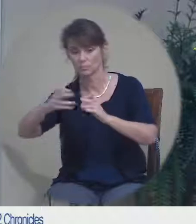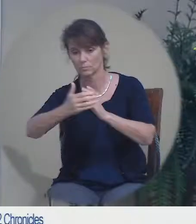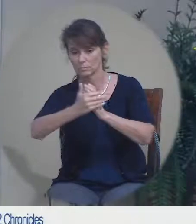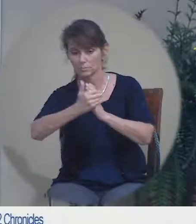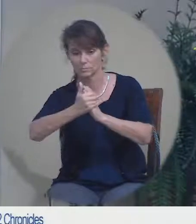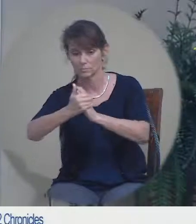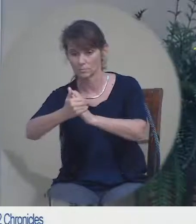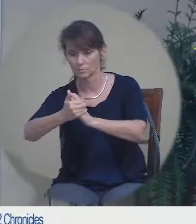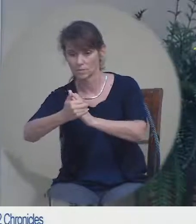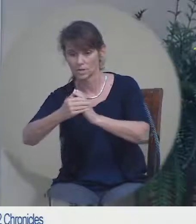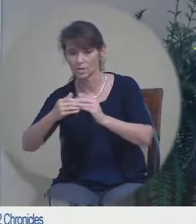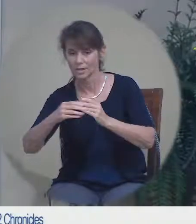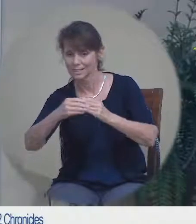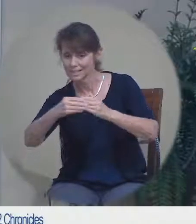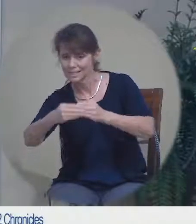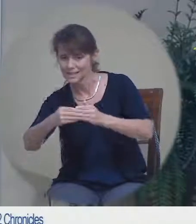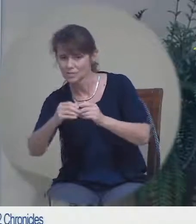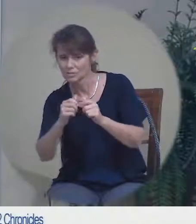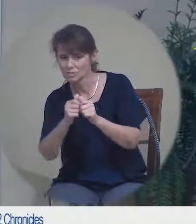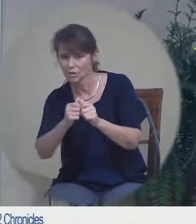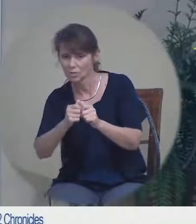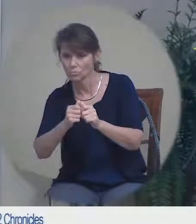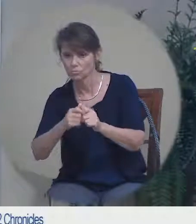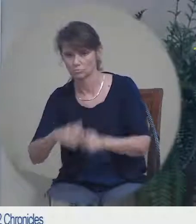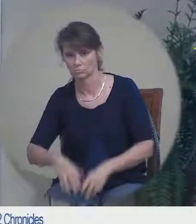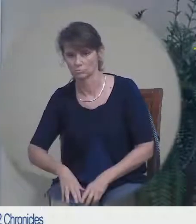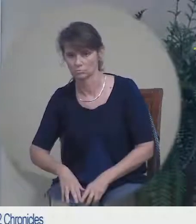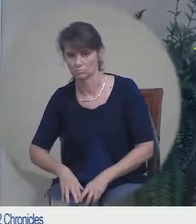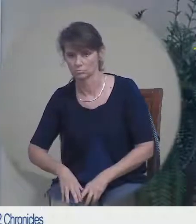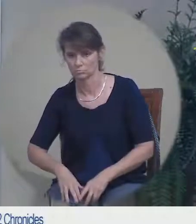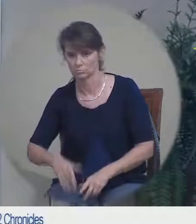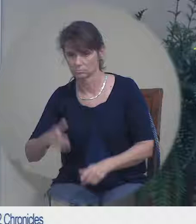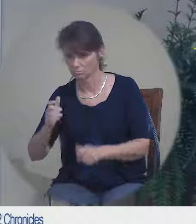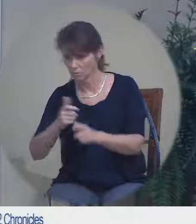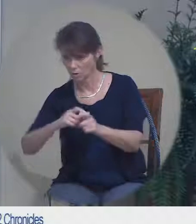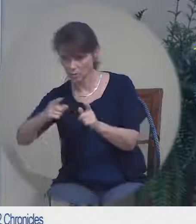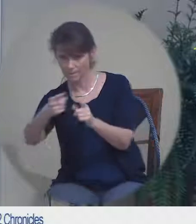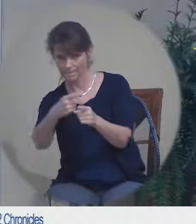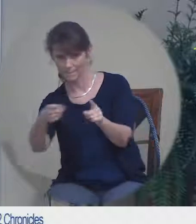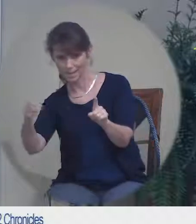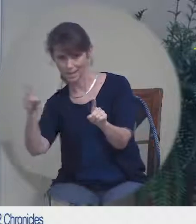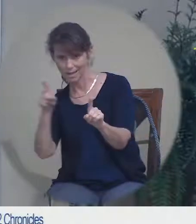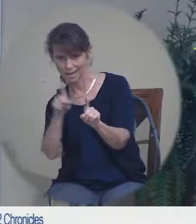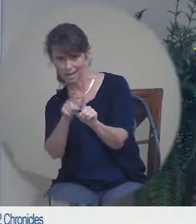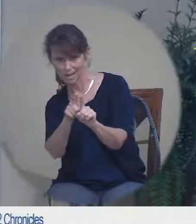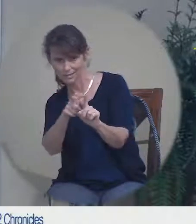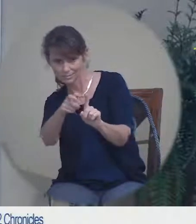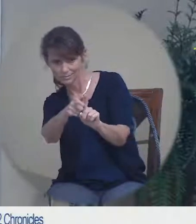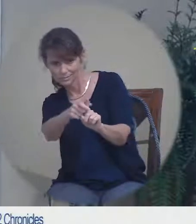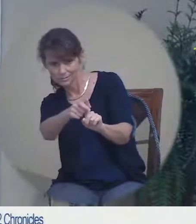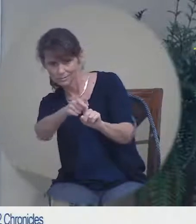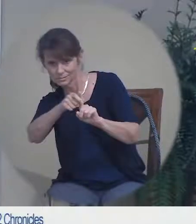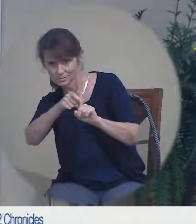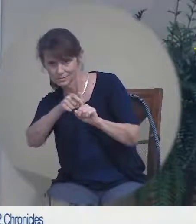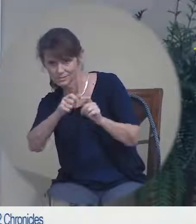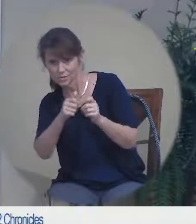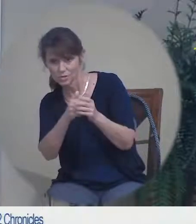Joash is going to draw the bow, but whose hands are on top of his? What do you think that might stand